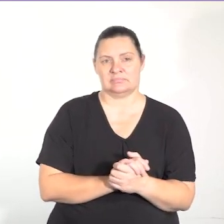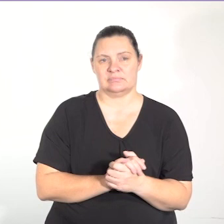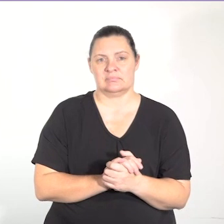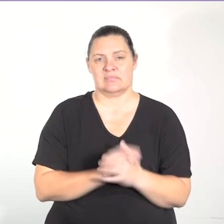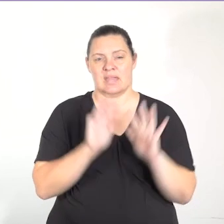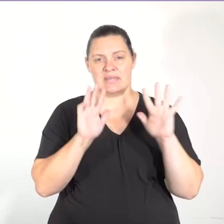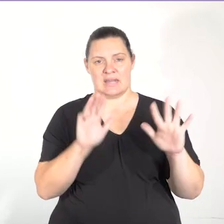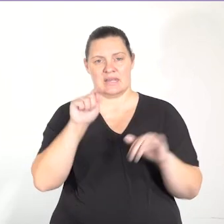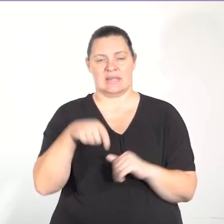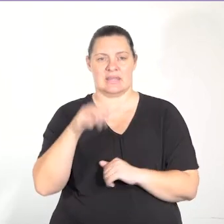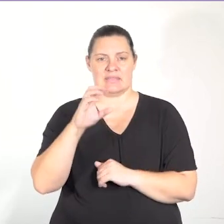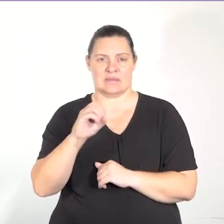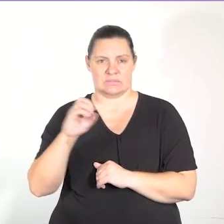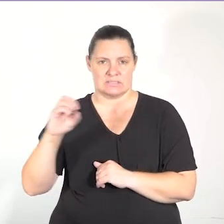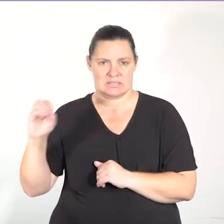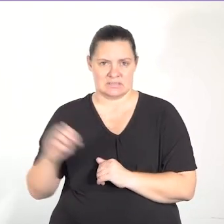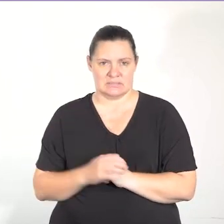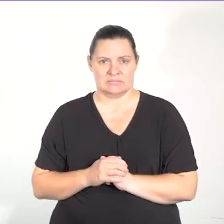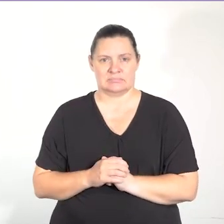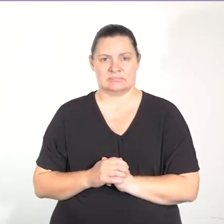is going to give us the 9,000.